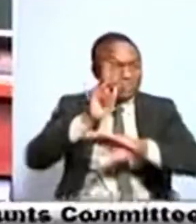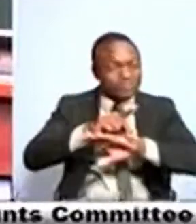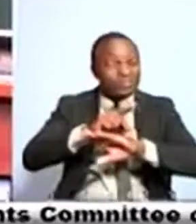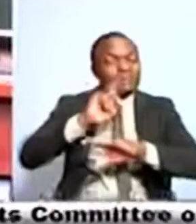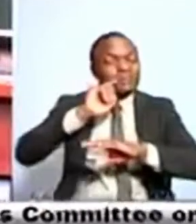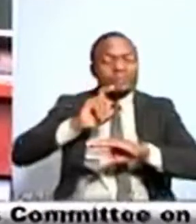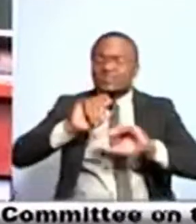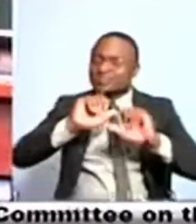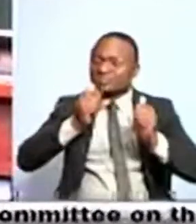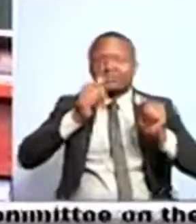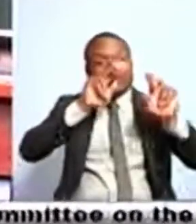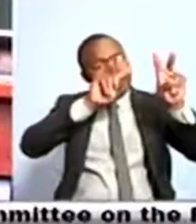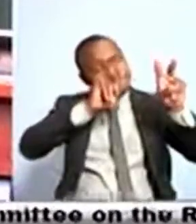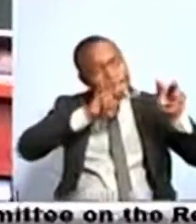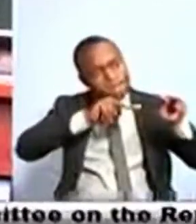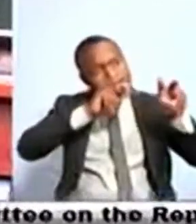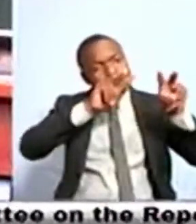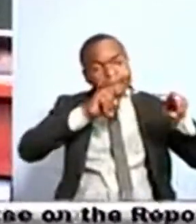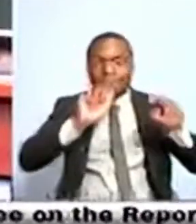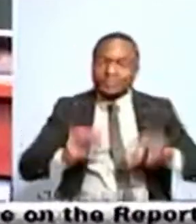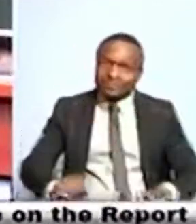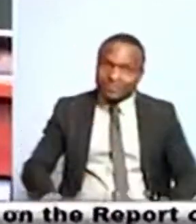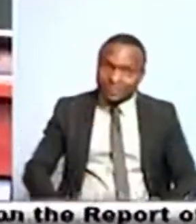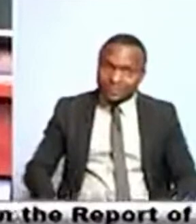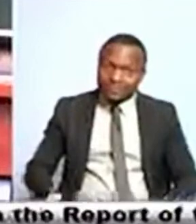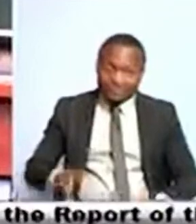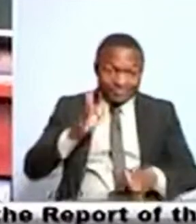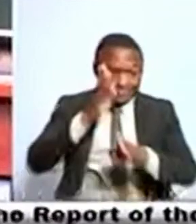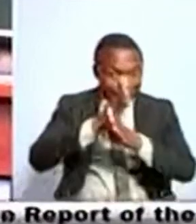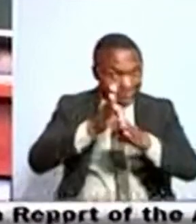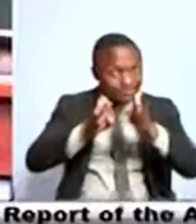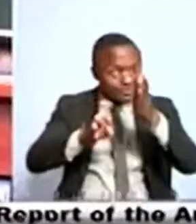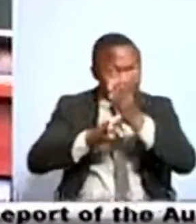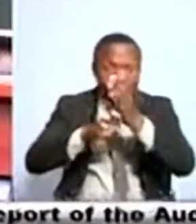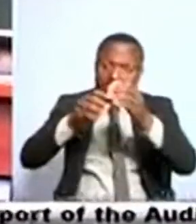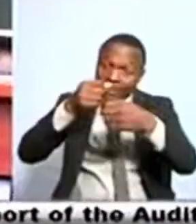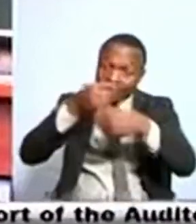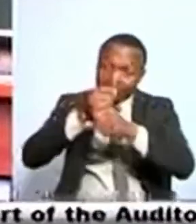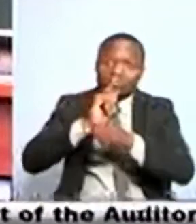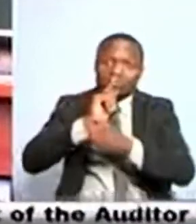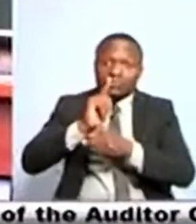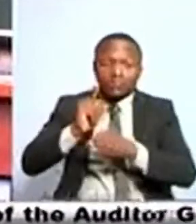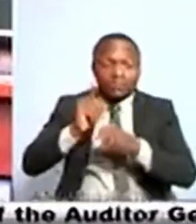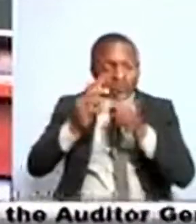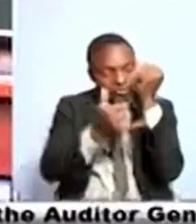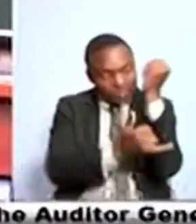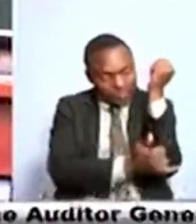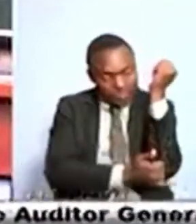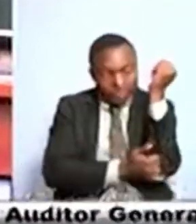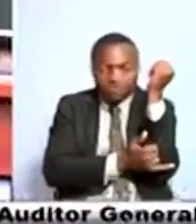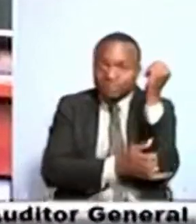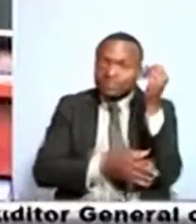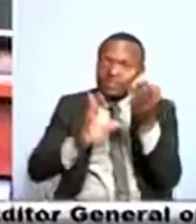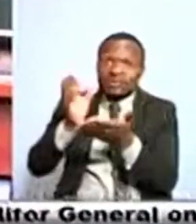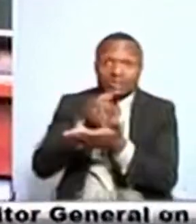supervised, especially in infrastructure, to make sure that this country gets value for